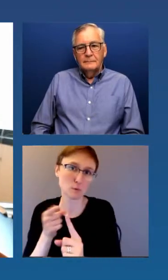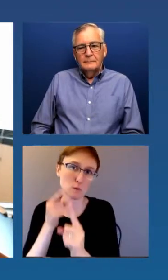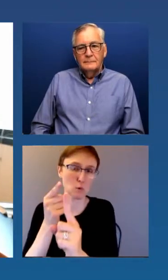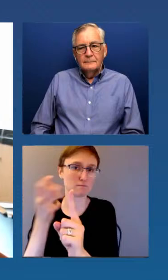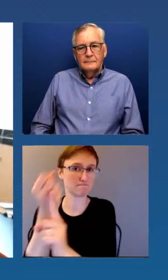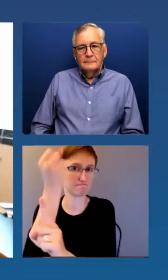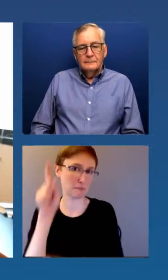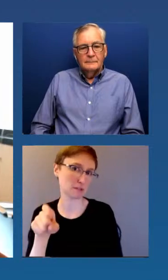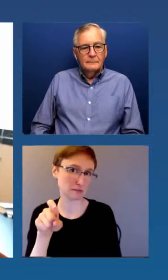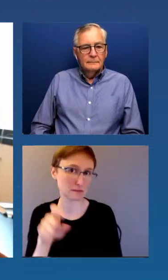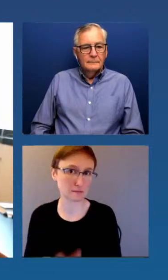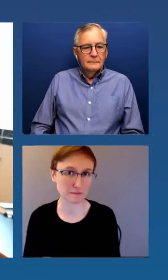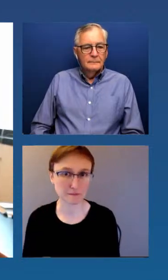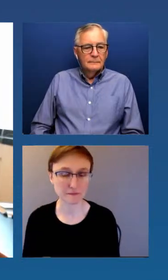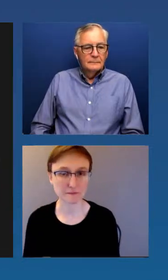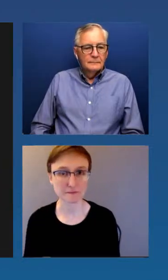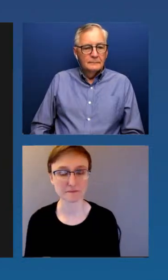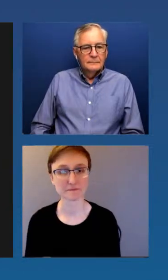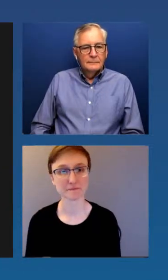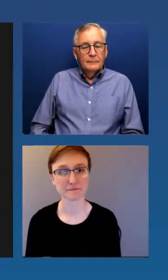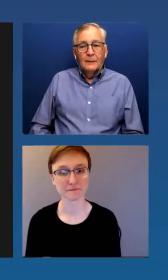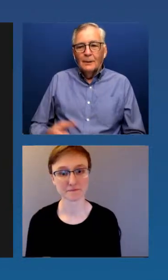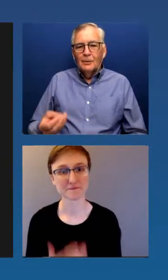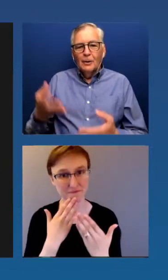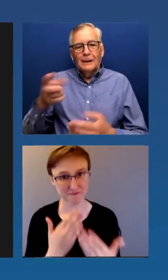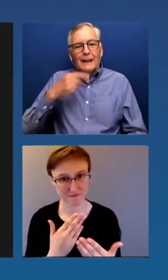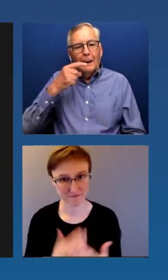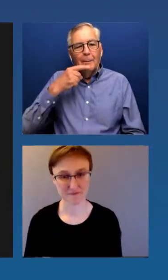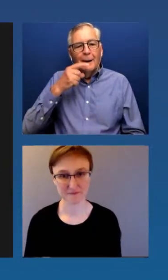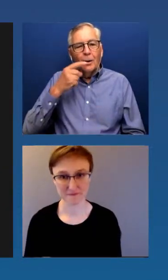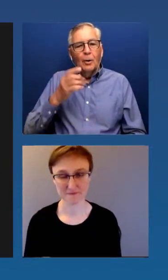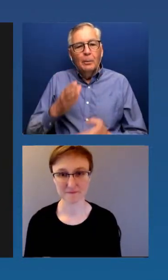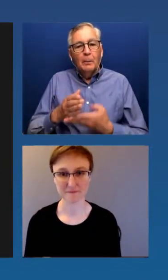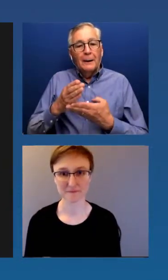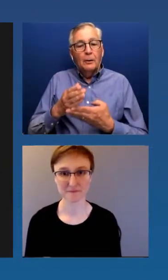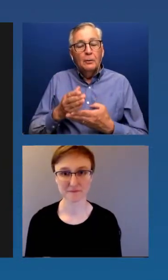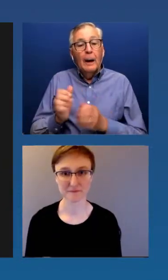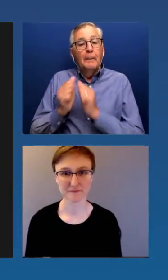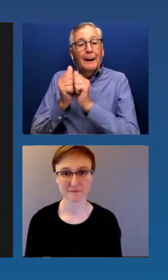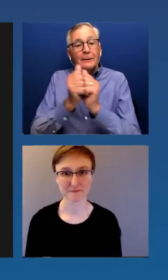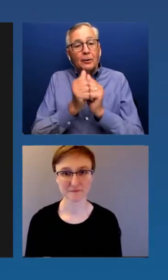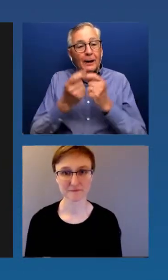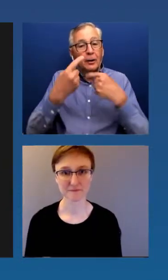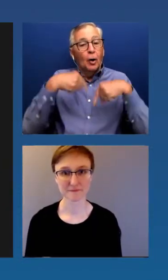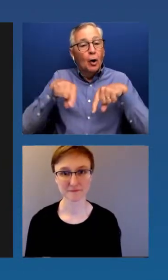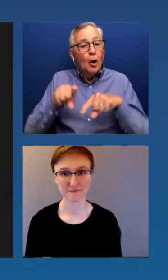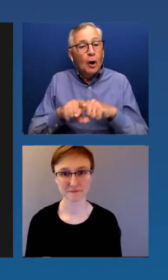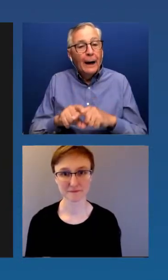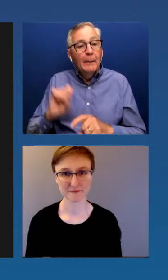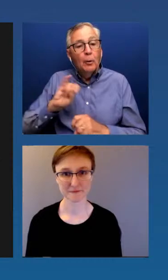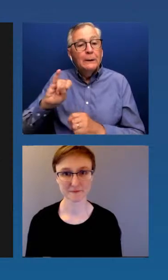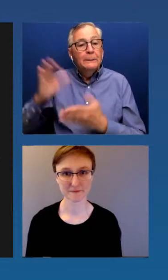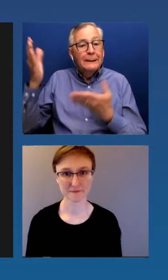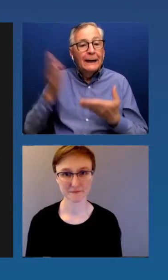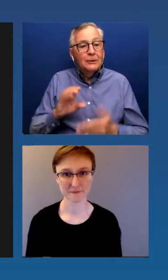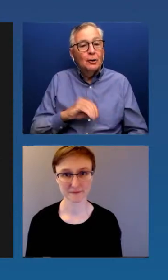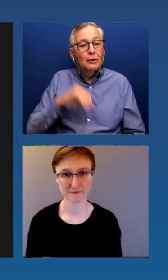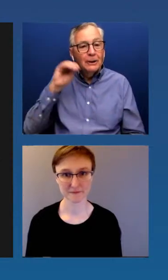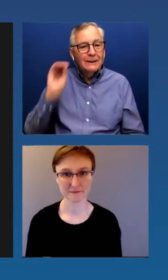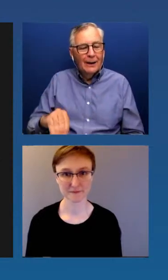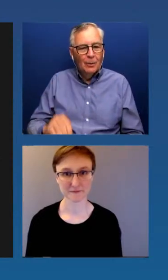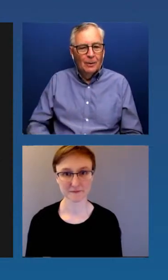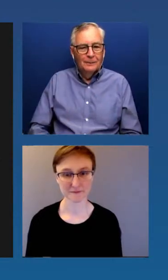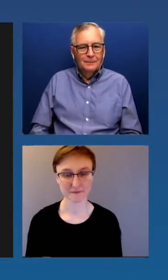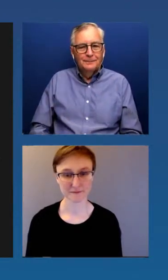Thank you, Kelly. Je passe maintenant la parole au porte-parole du partenariat local pour l'immigration d'Ottawa. We will now